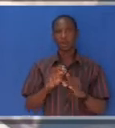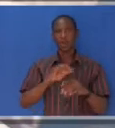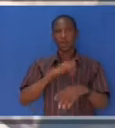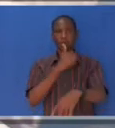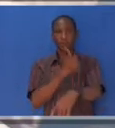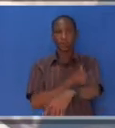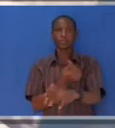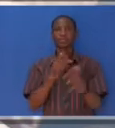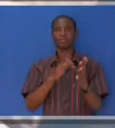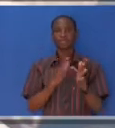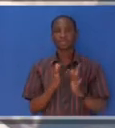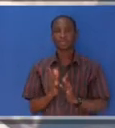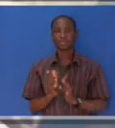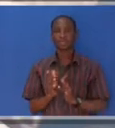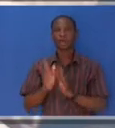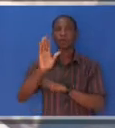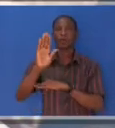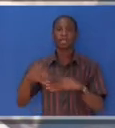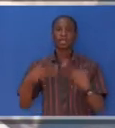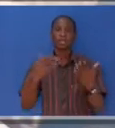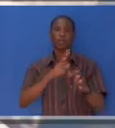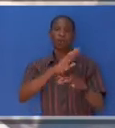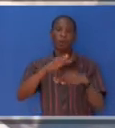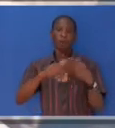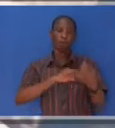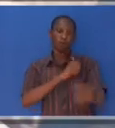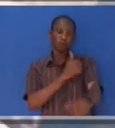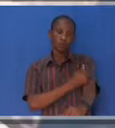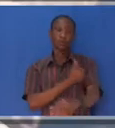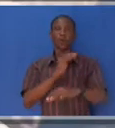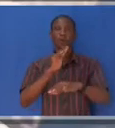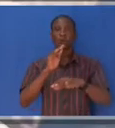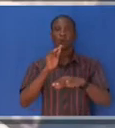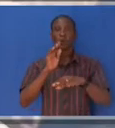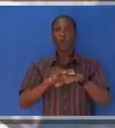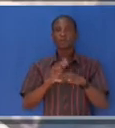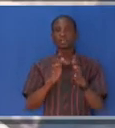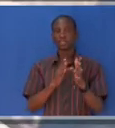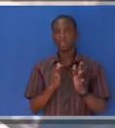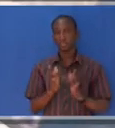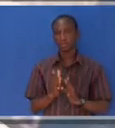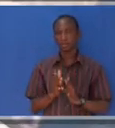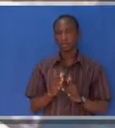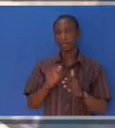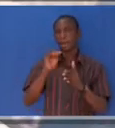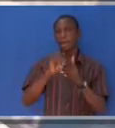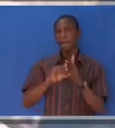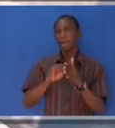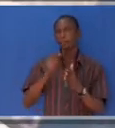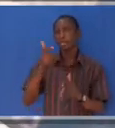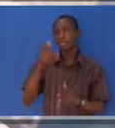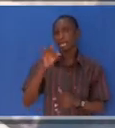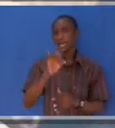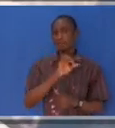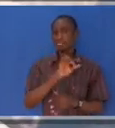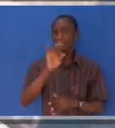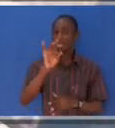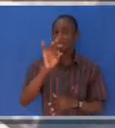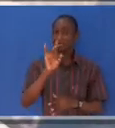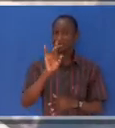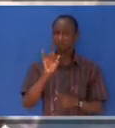placed all authority on the shoulders of Jesus Christ. In Matthew chapter 28 verse